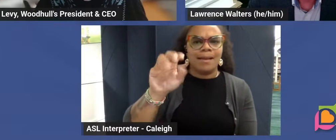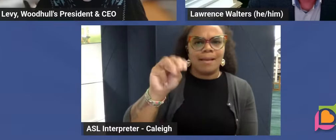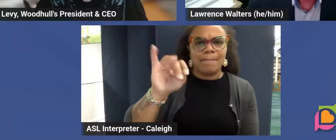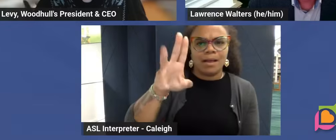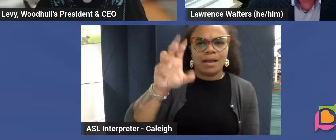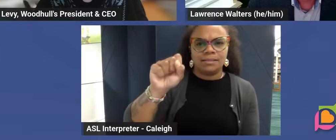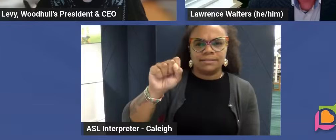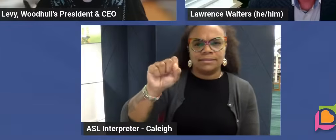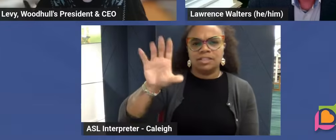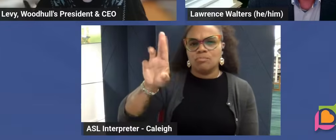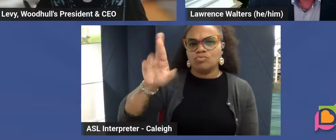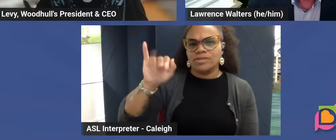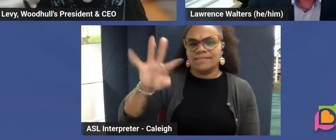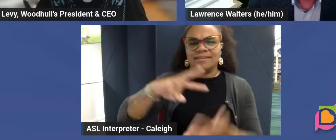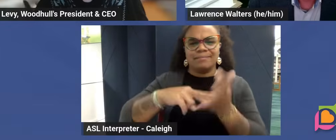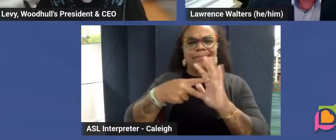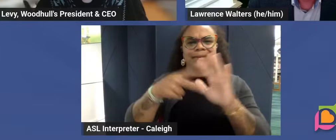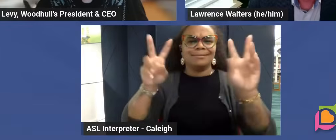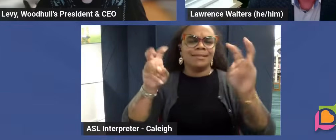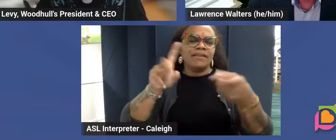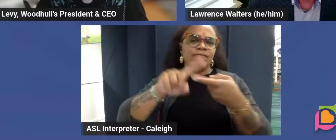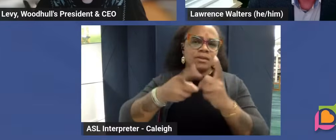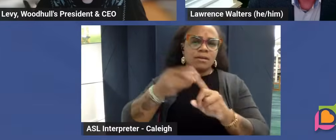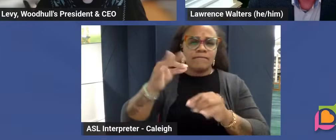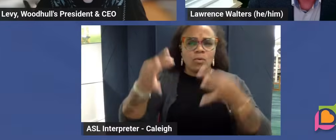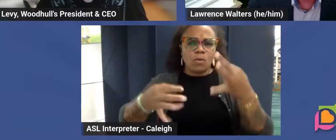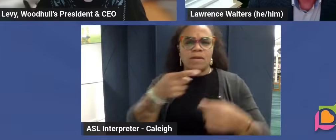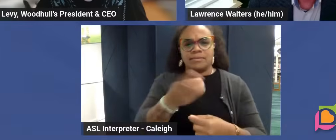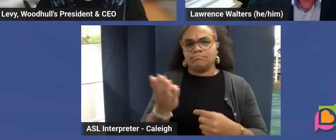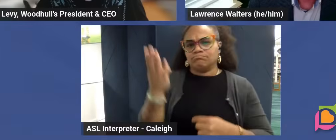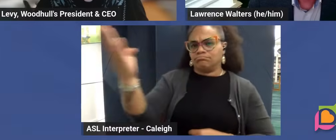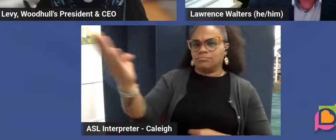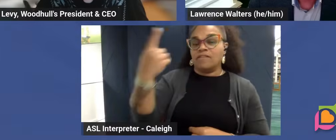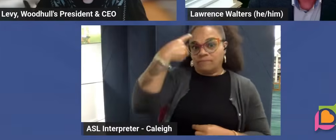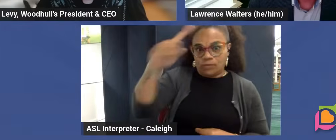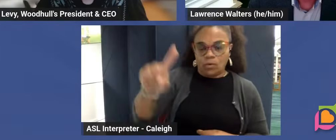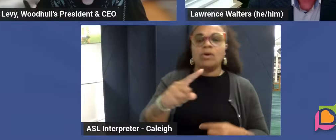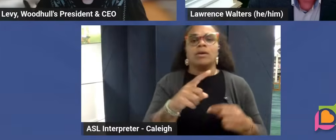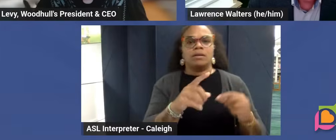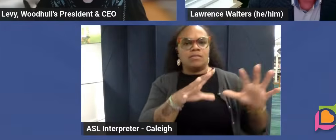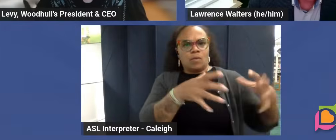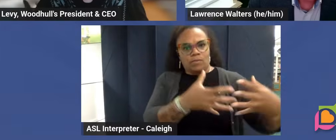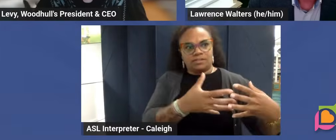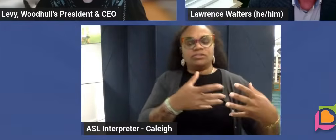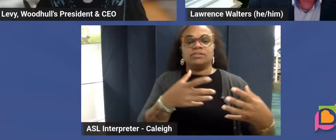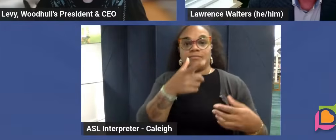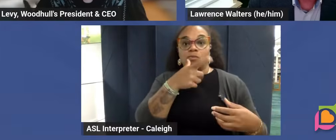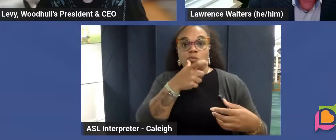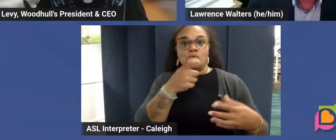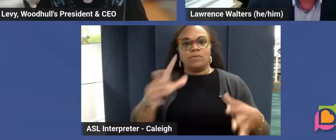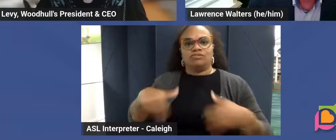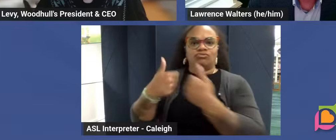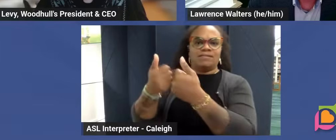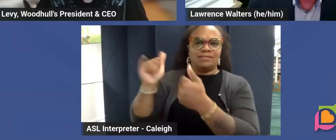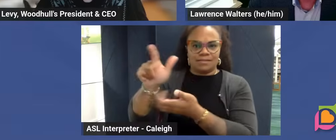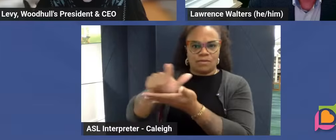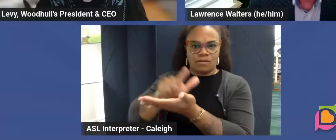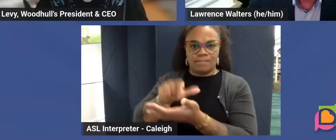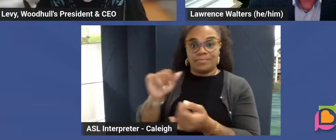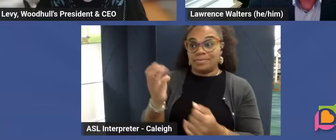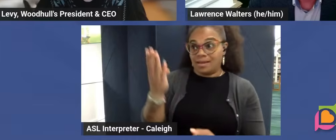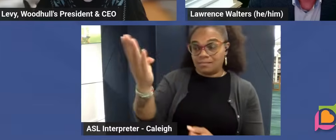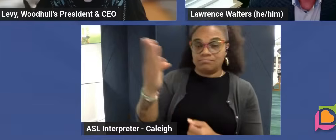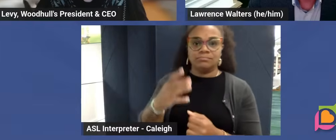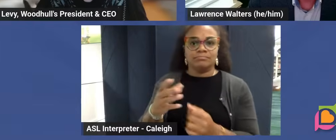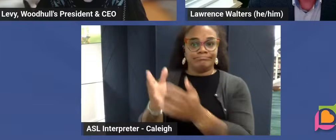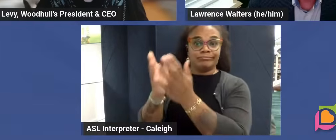in support of the Free Speech Coalition and the appellants who were challenging the law. That brief primarily